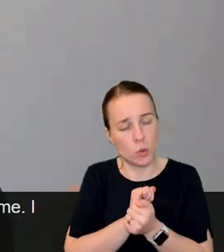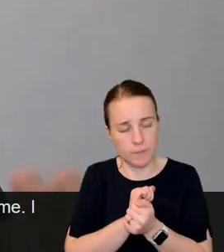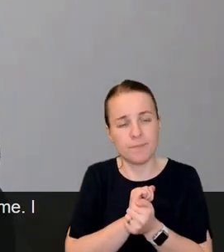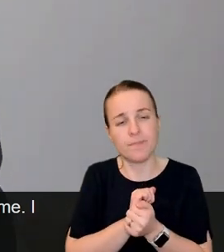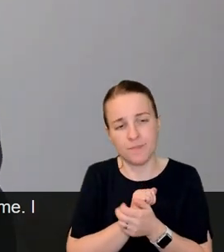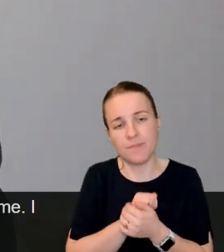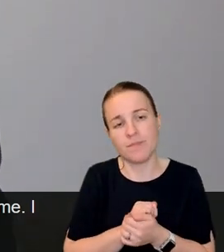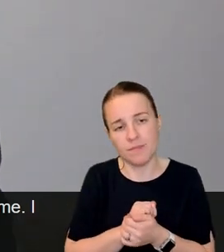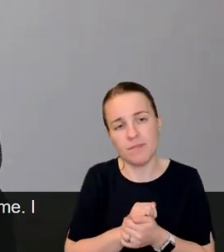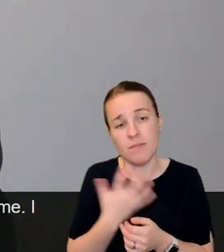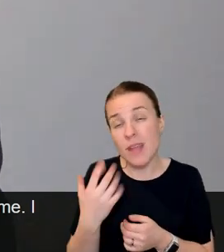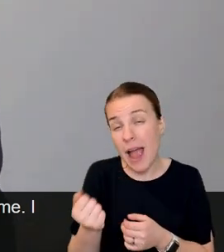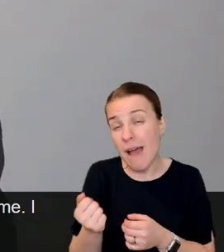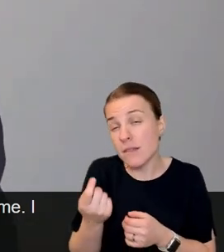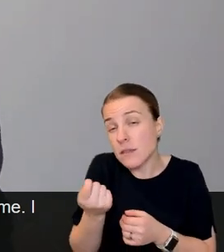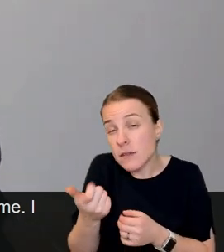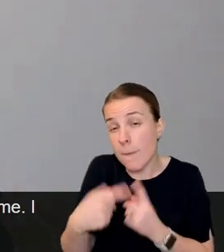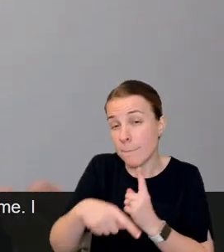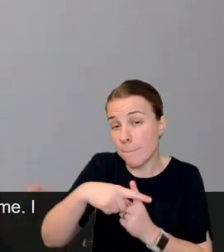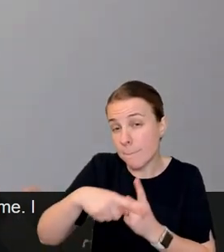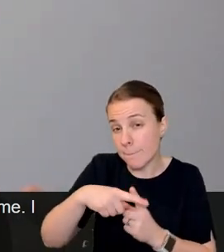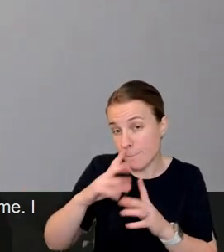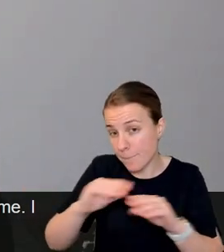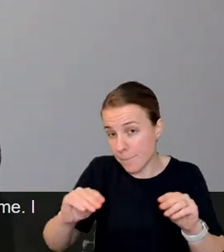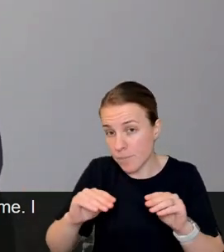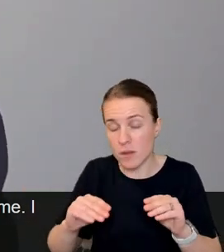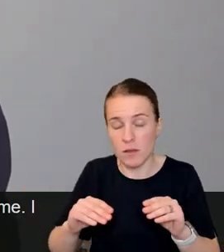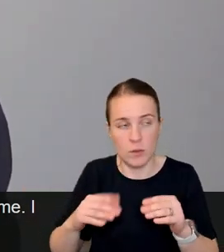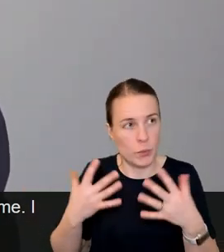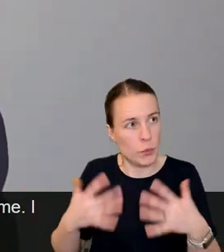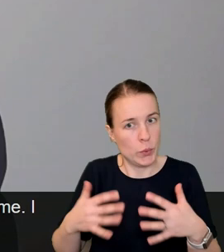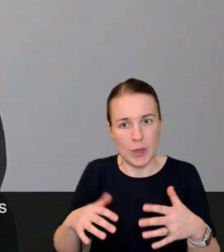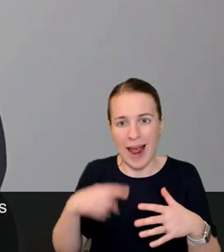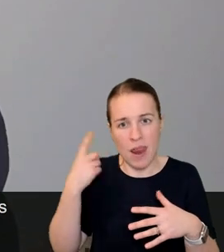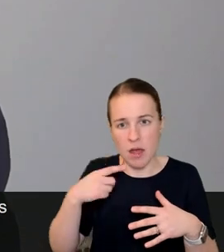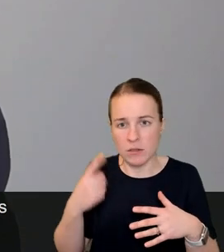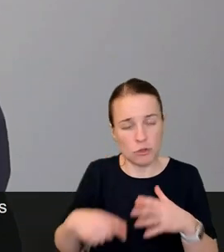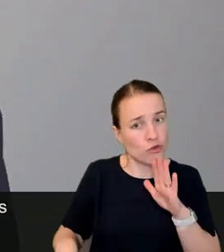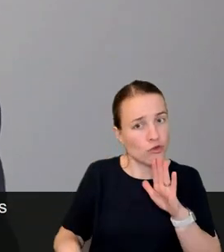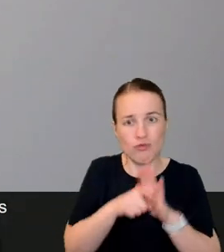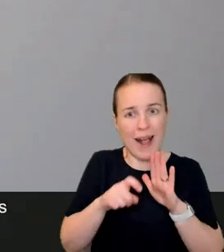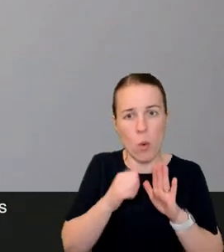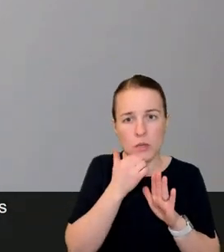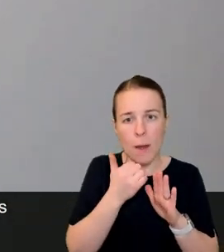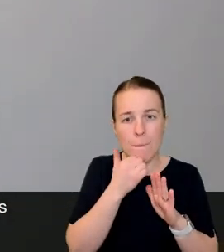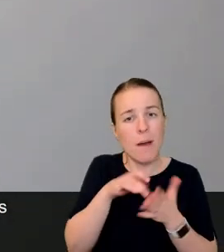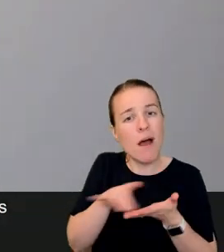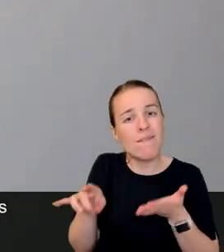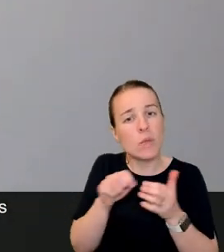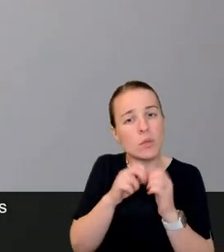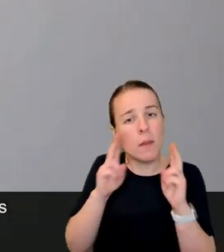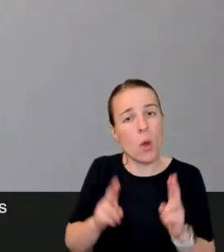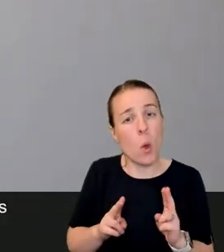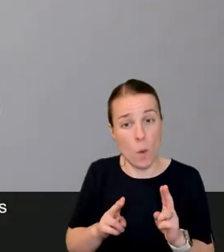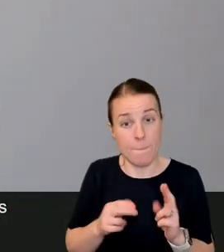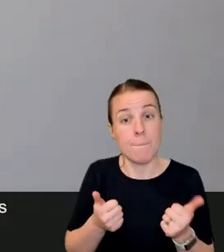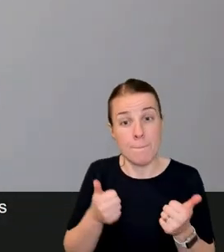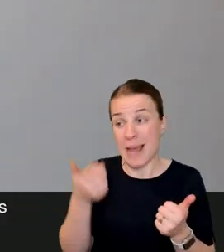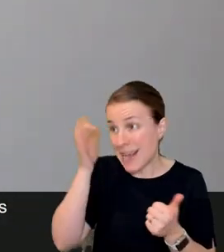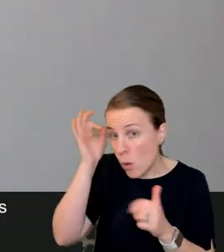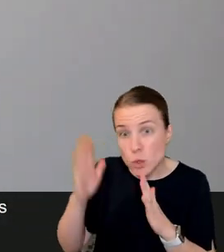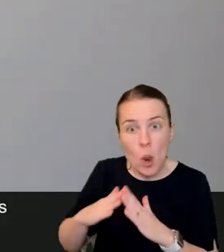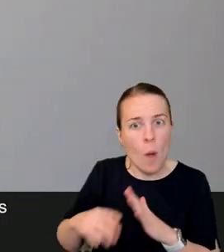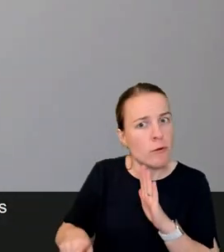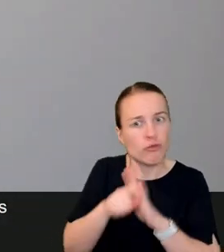we've got record numbers of affordable homes being begun in London, record numbers of council homes. The bad news is we have more and